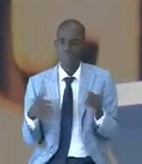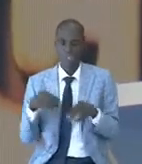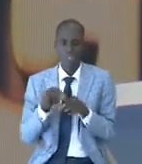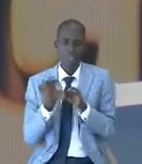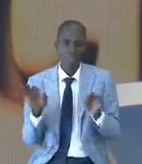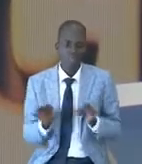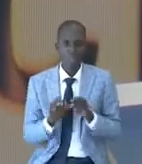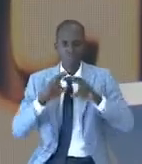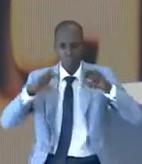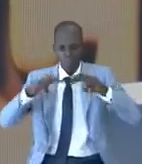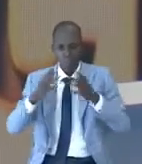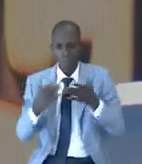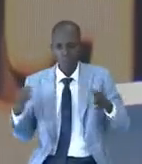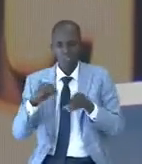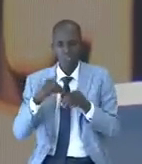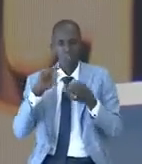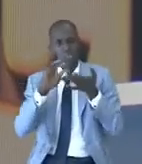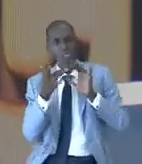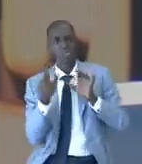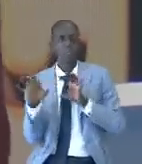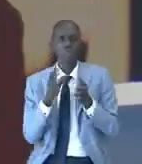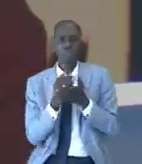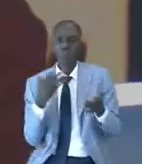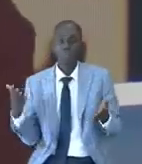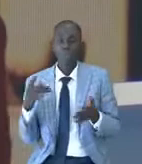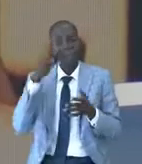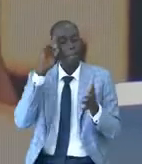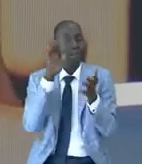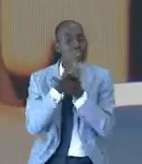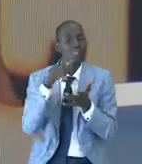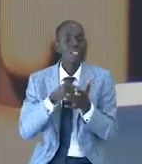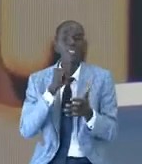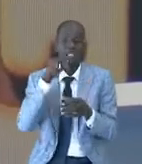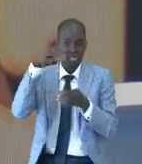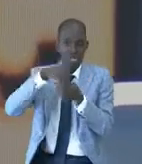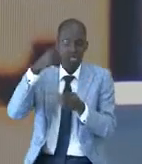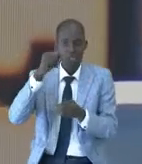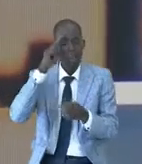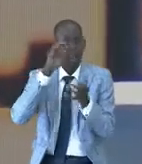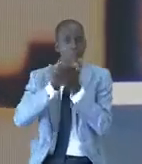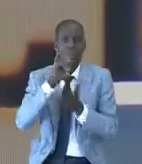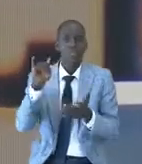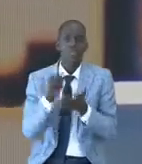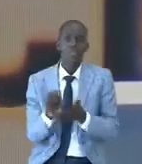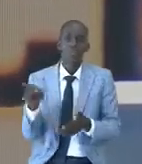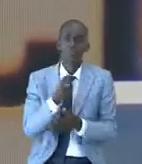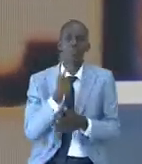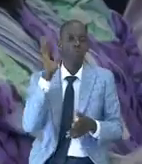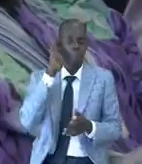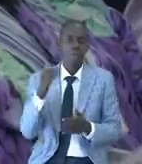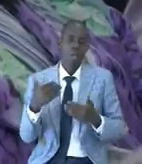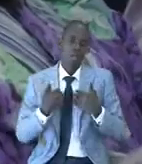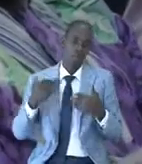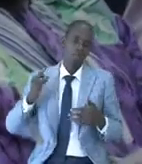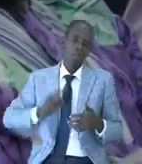on the internet, do something, begin. It is in the beginning that we are going to have